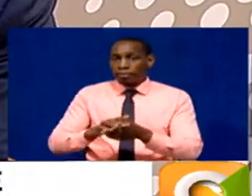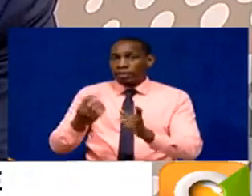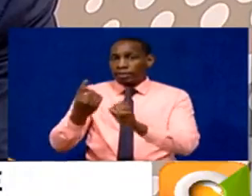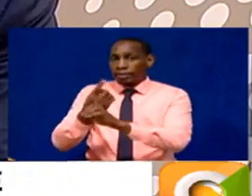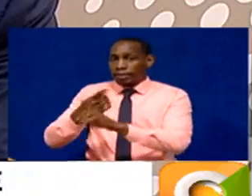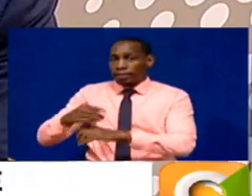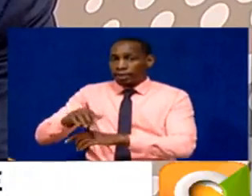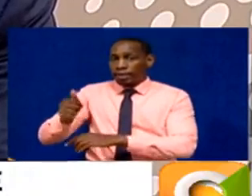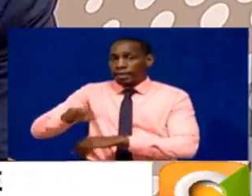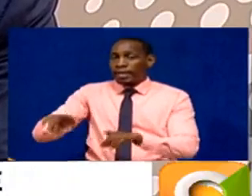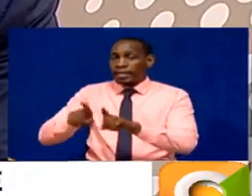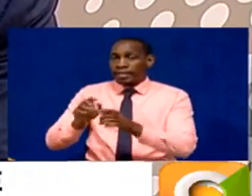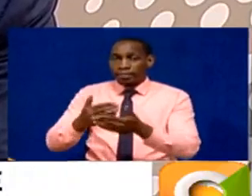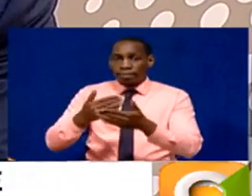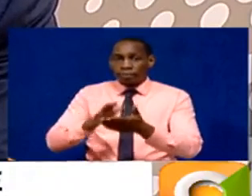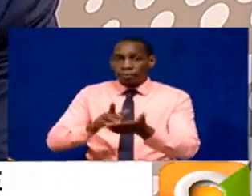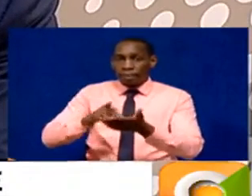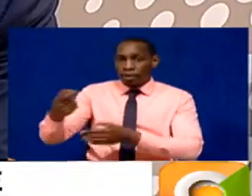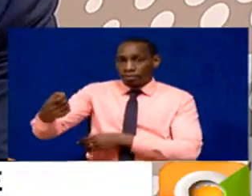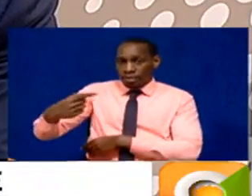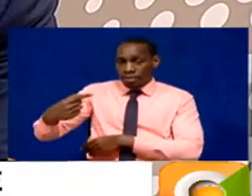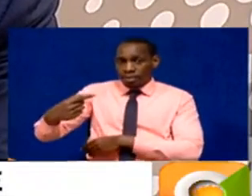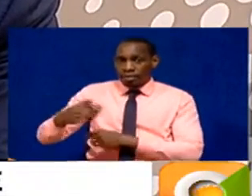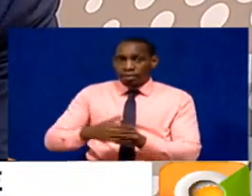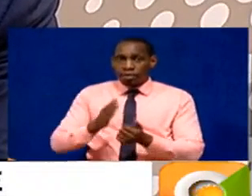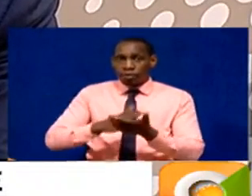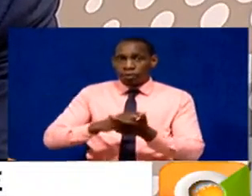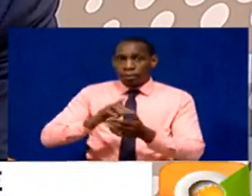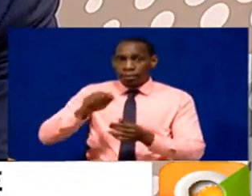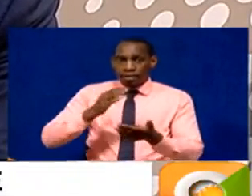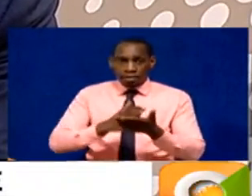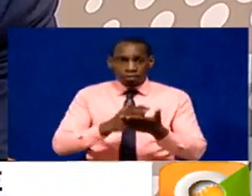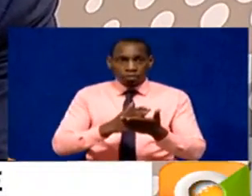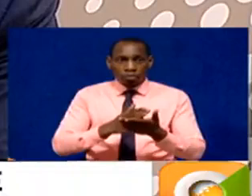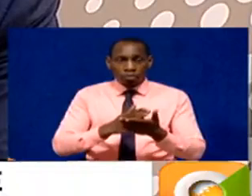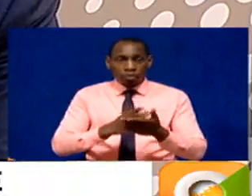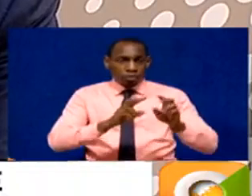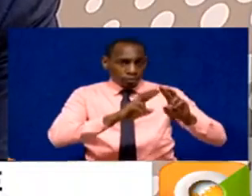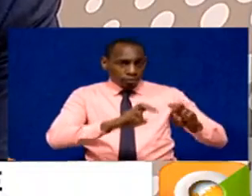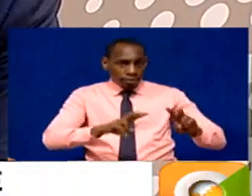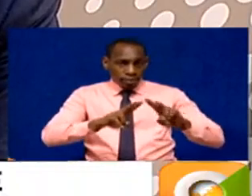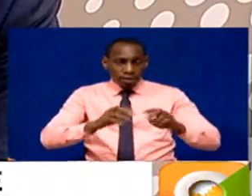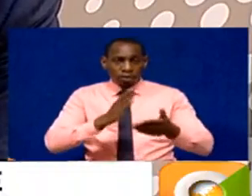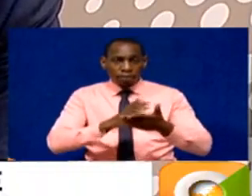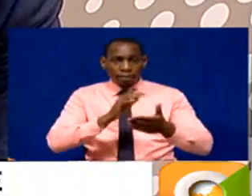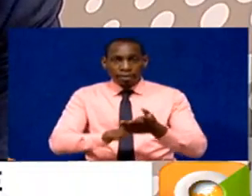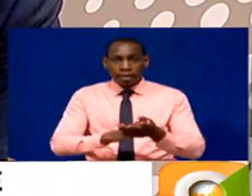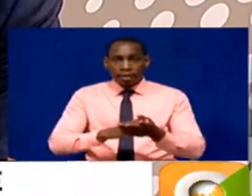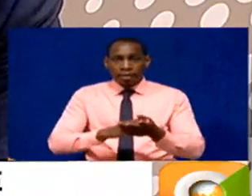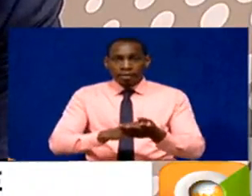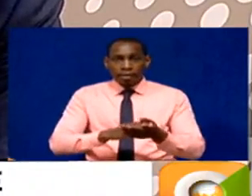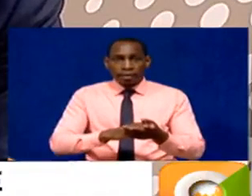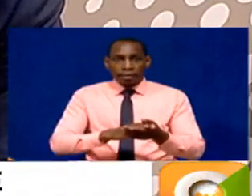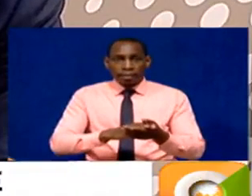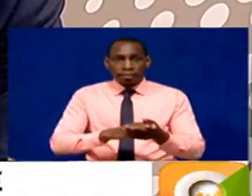many places. So even before any compensation bill is paid, you must look at it three times, four times. Really just check the amount of